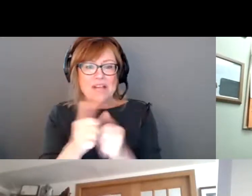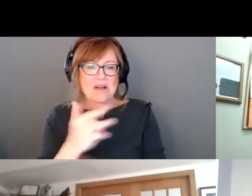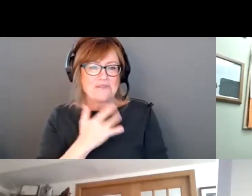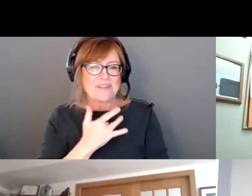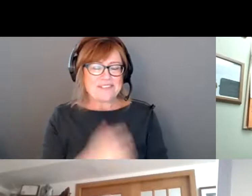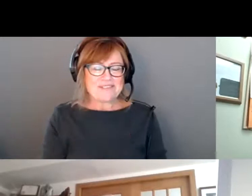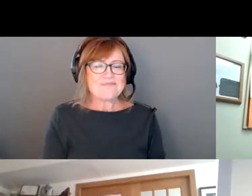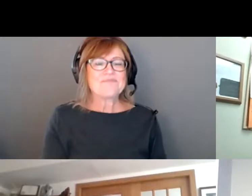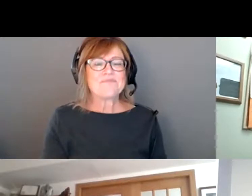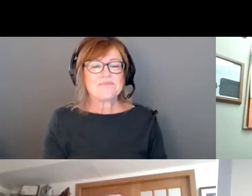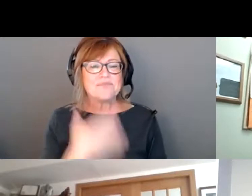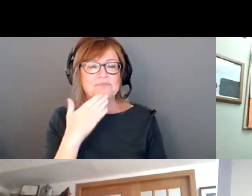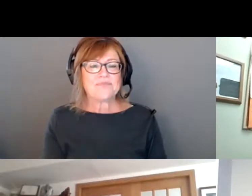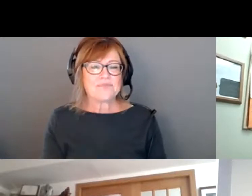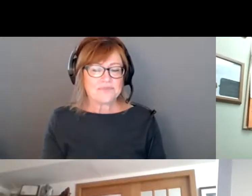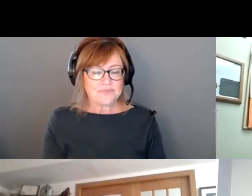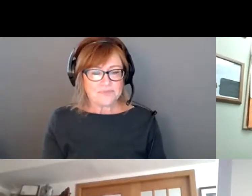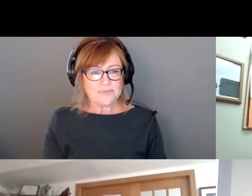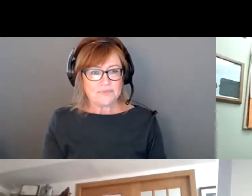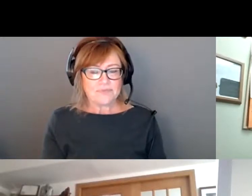Thank you.